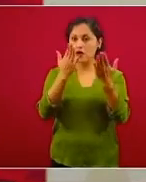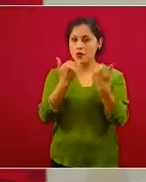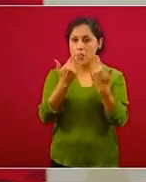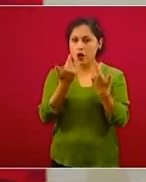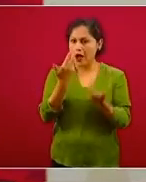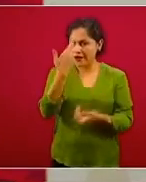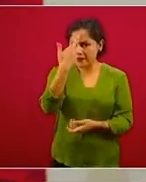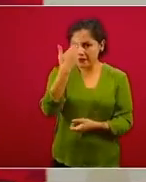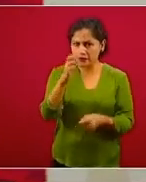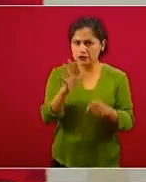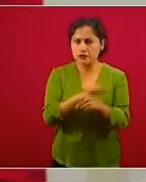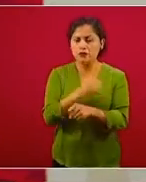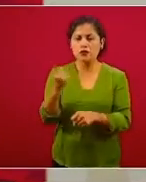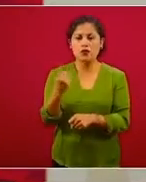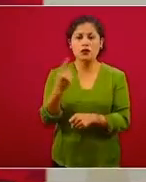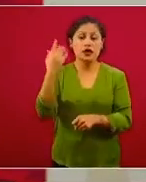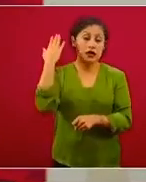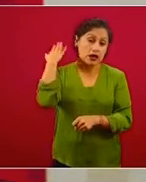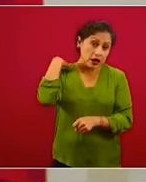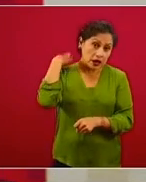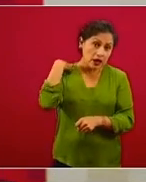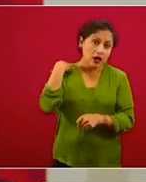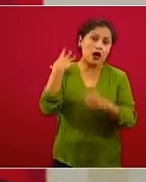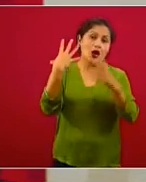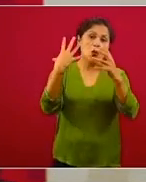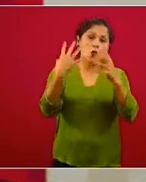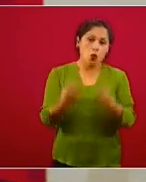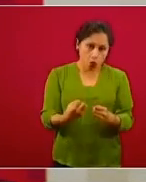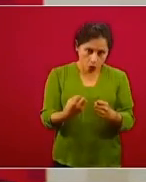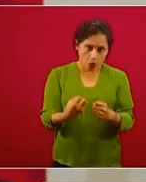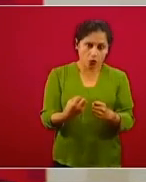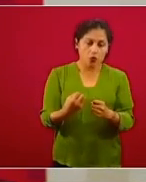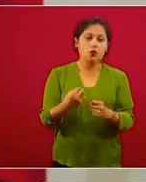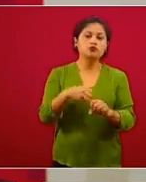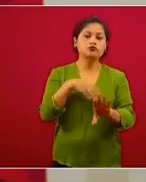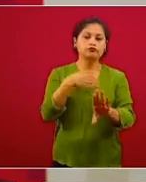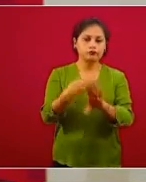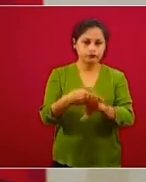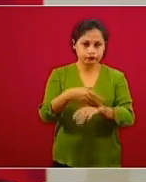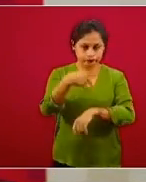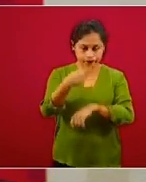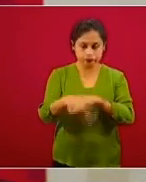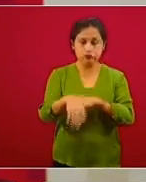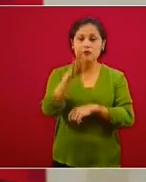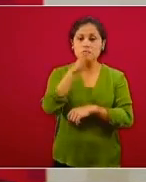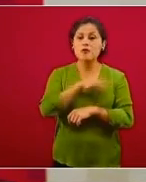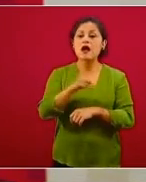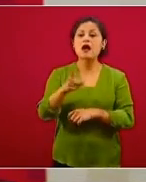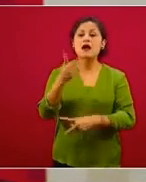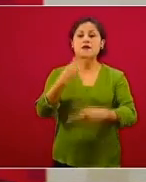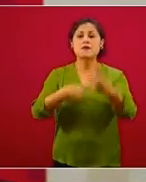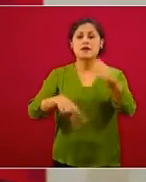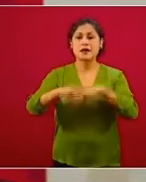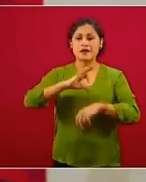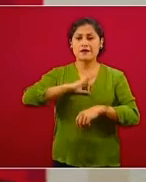Severe lung damage in both lungs, and the infection has extended and it's